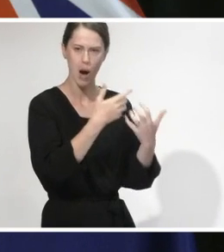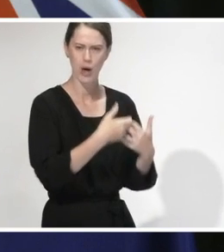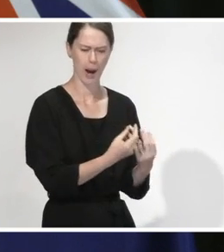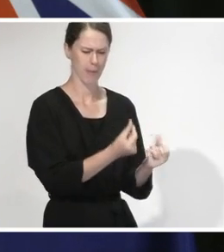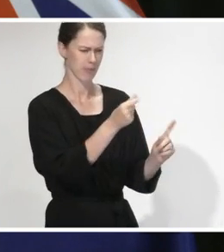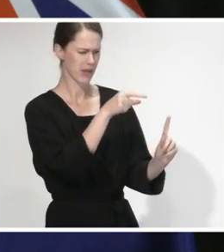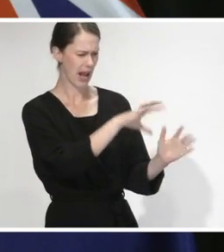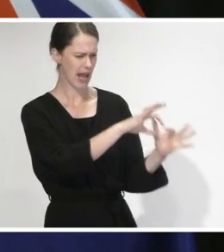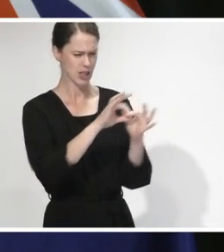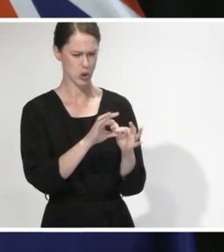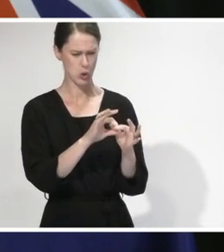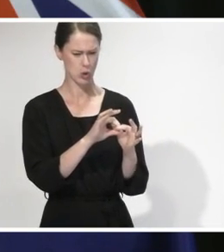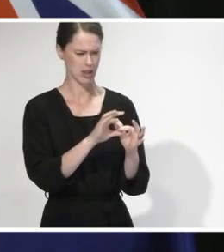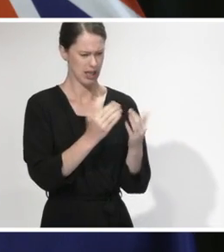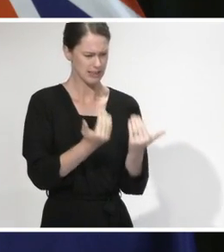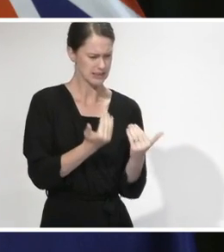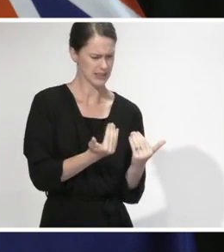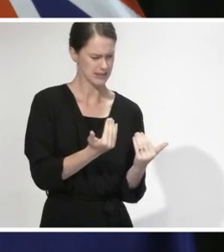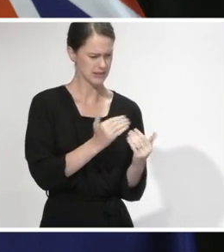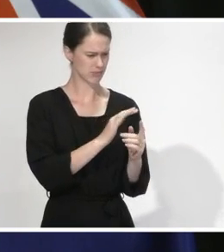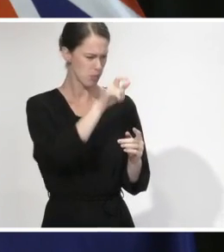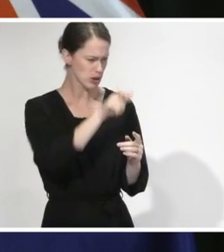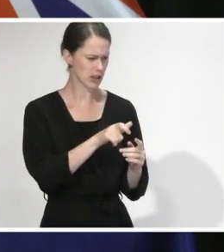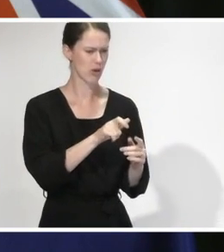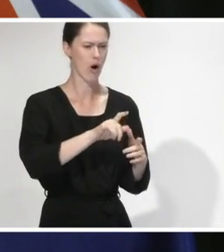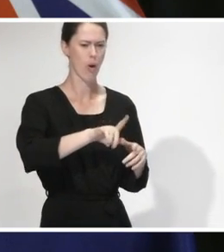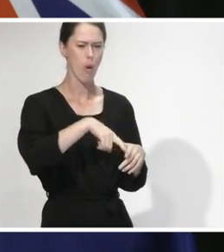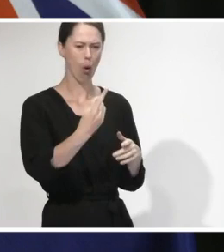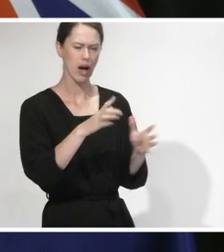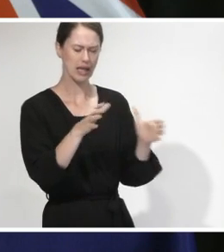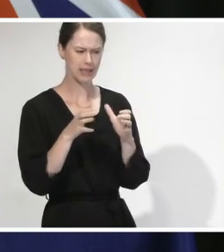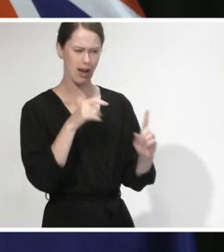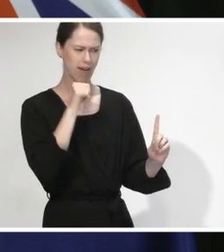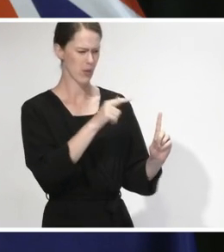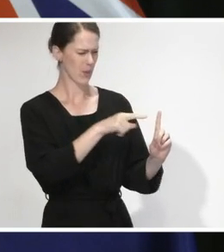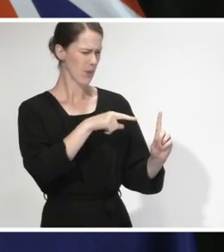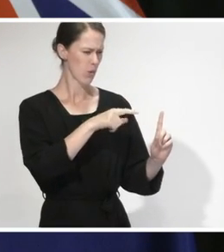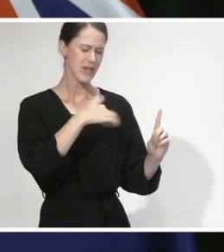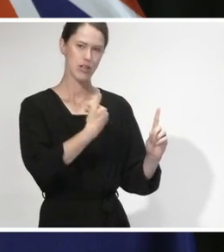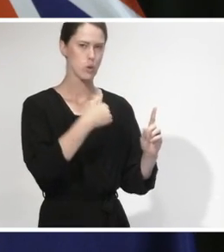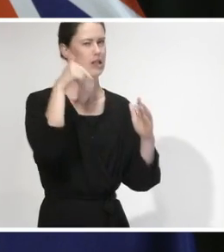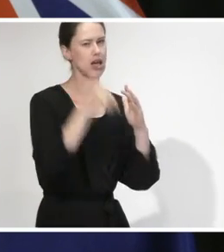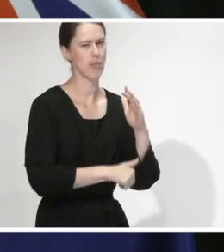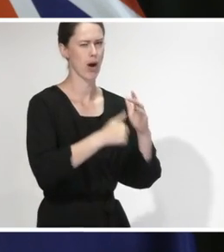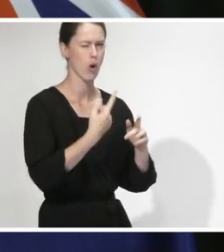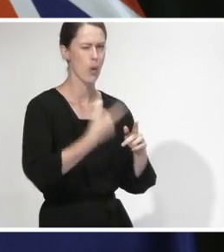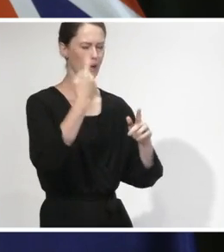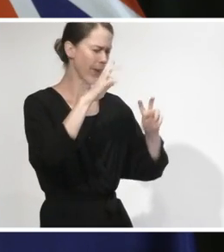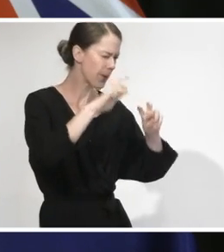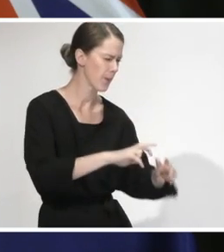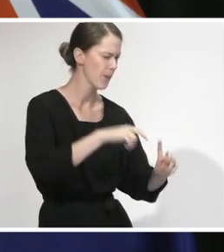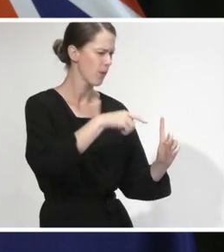immediately link them to an extant case or cluster, then we need to do a pretty forensic analysis and find out very